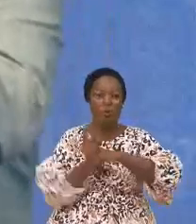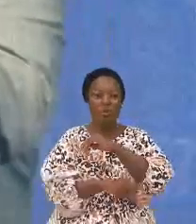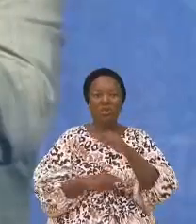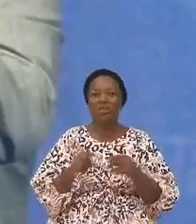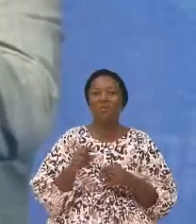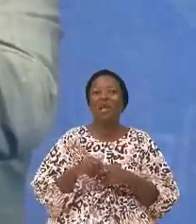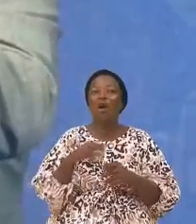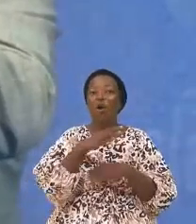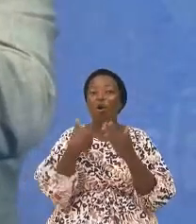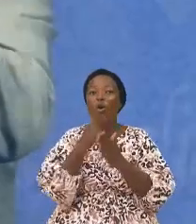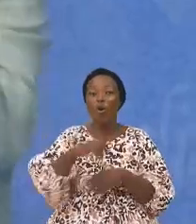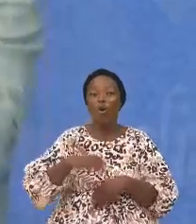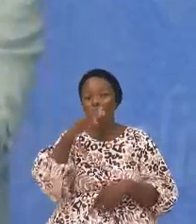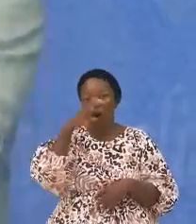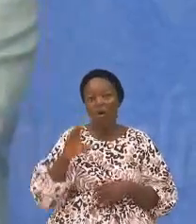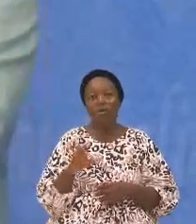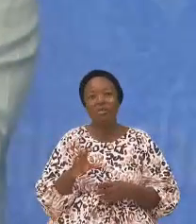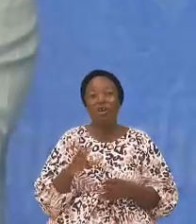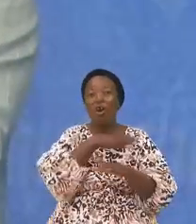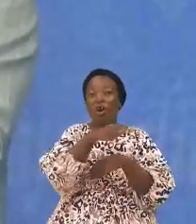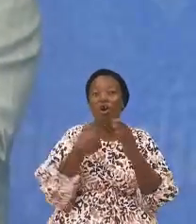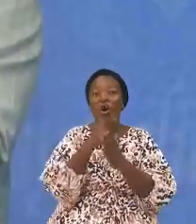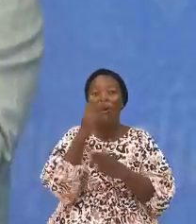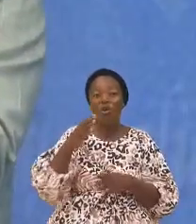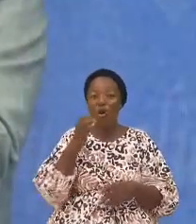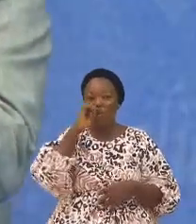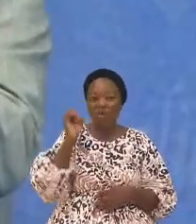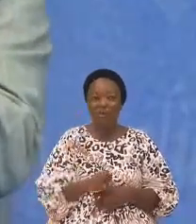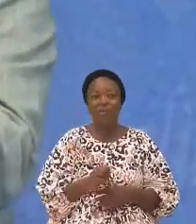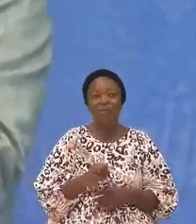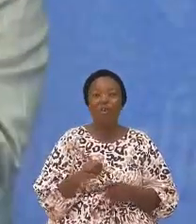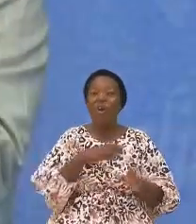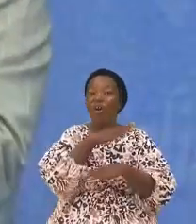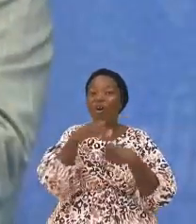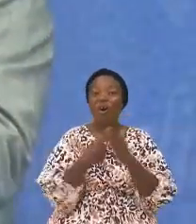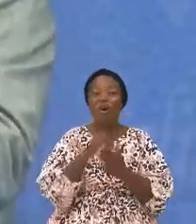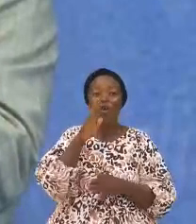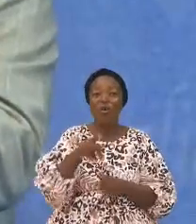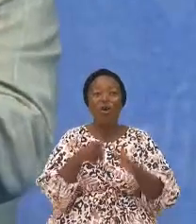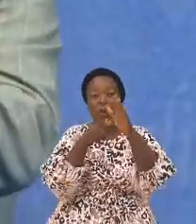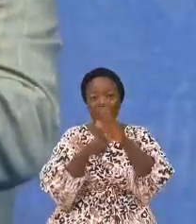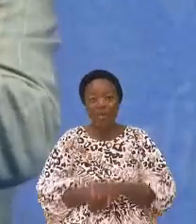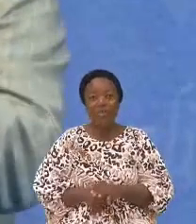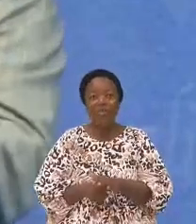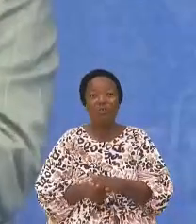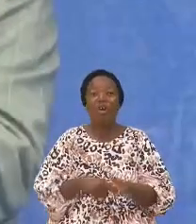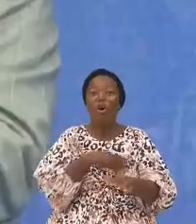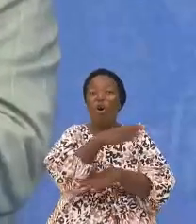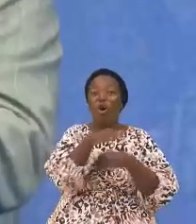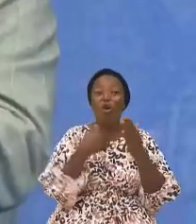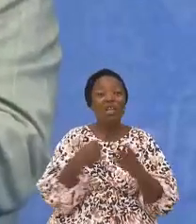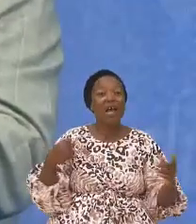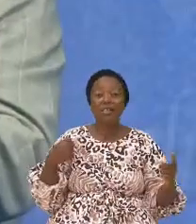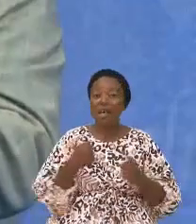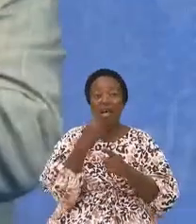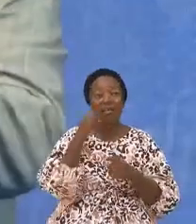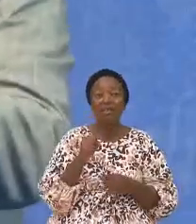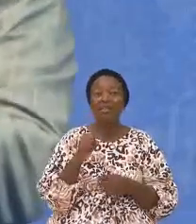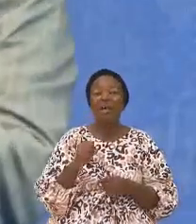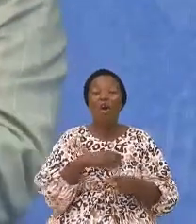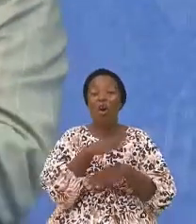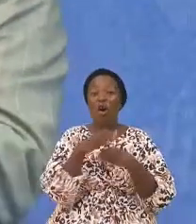when he took all your punishment, all your curse, all your evil,